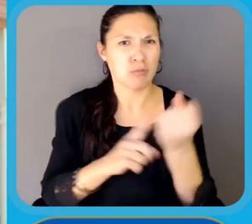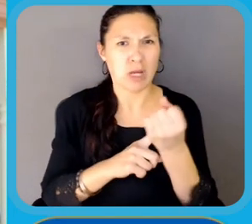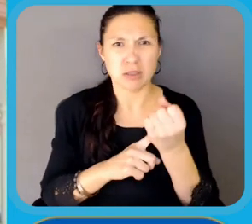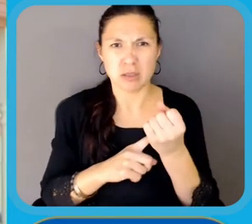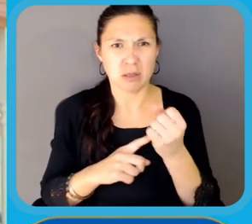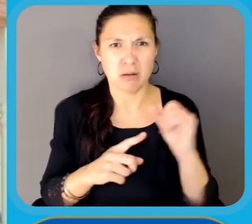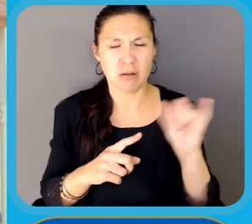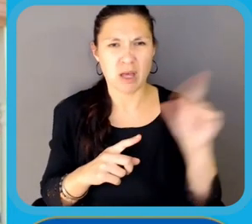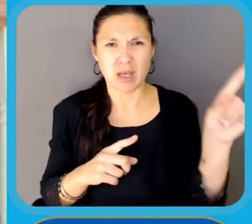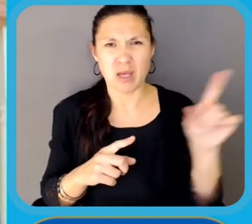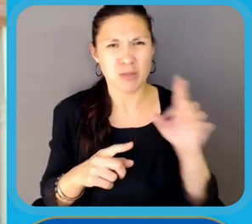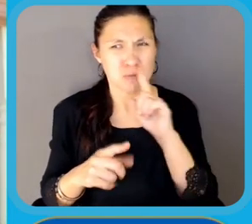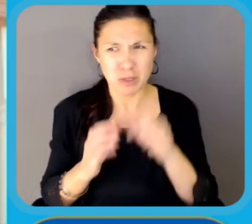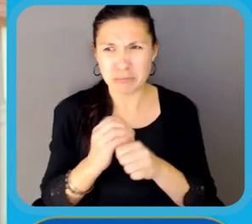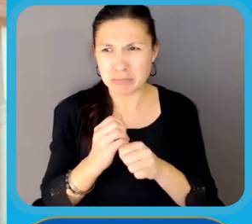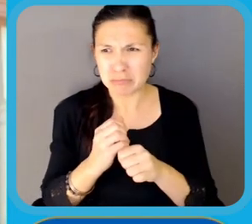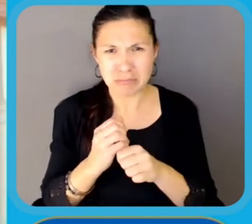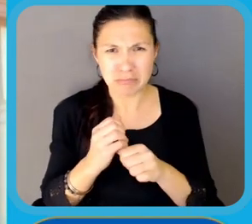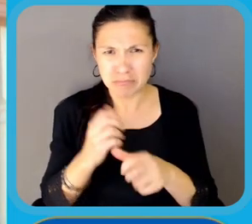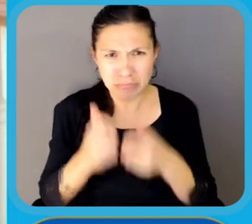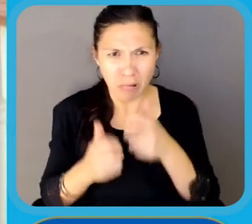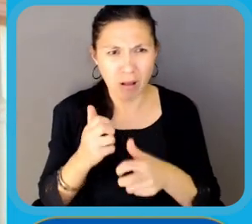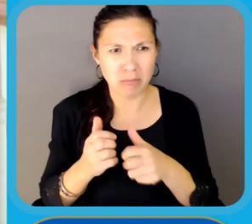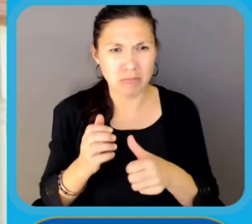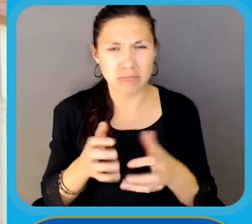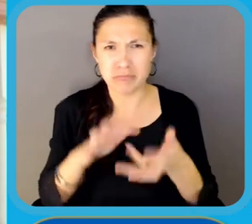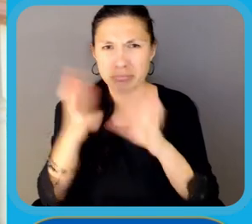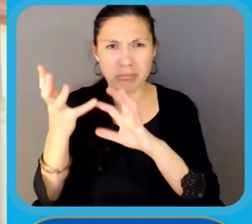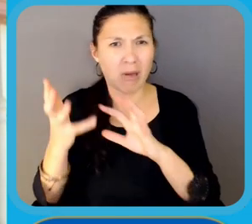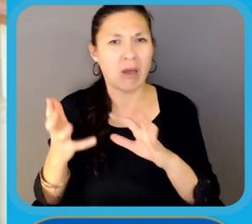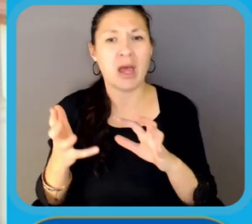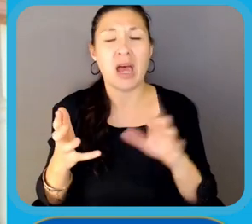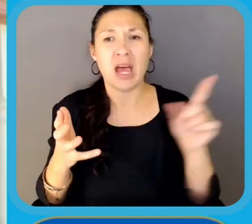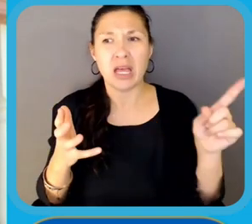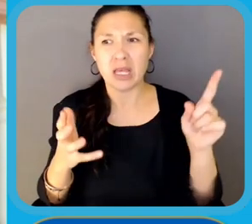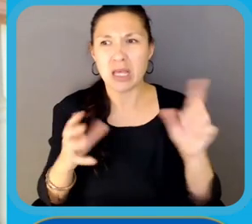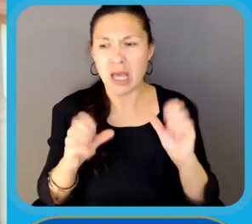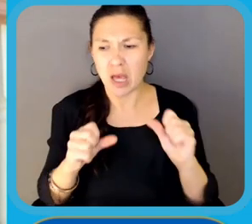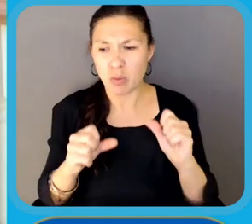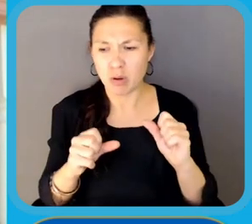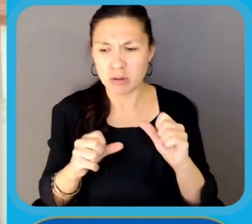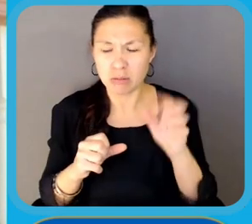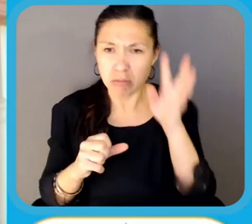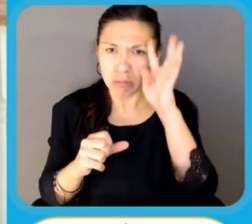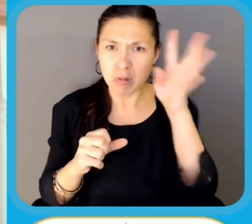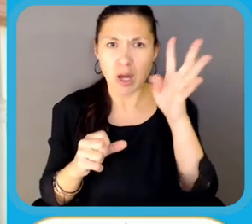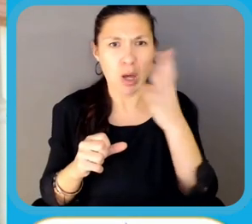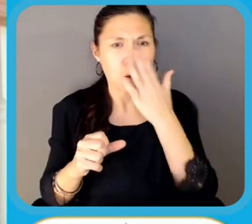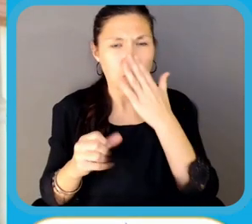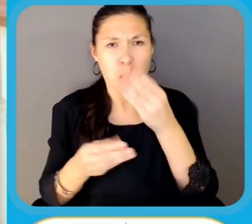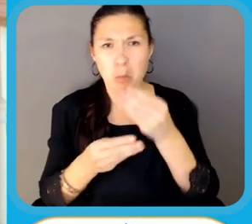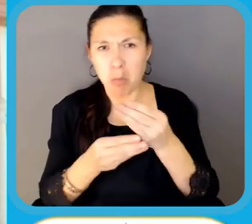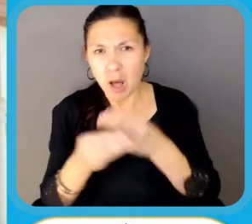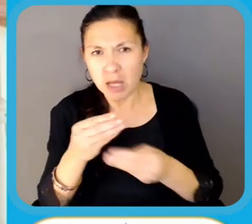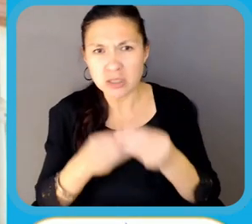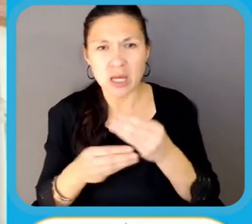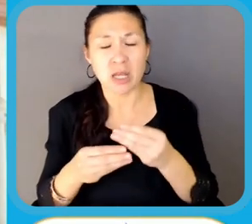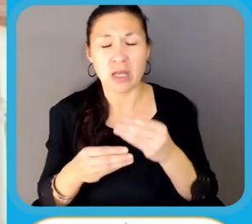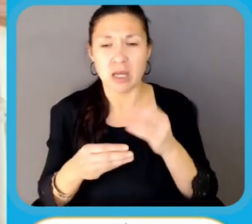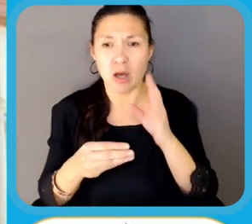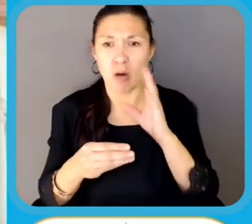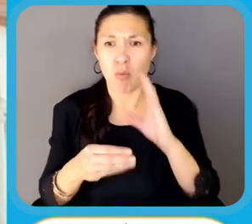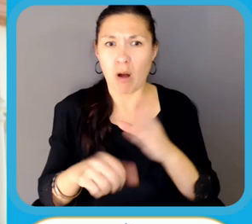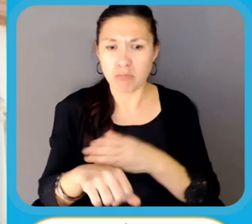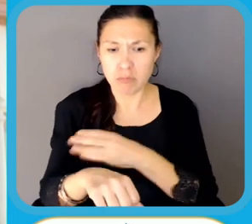things much better in the state. Came up with a good budget that's even going to get better. So when you leave here, have one thing